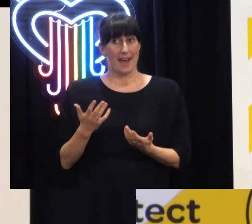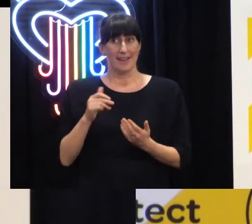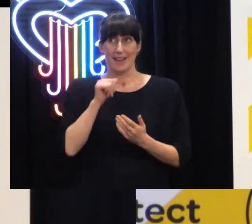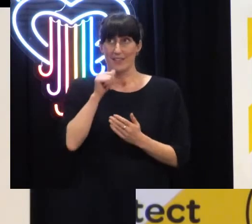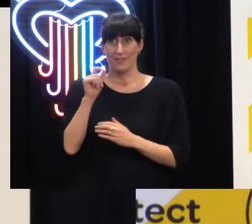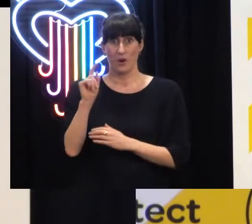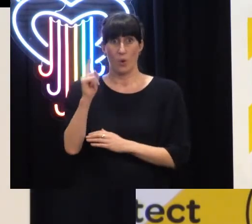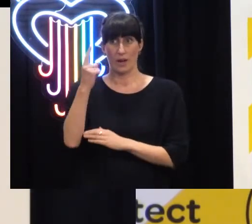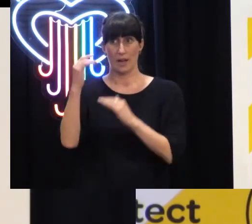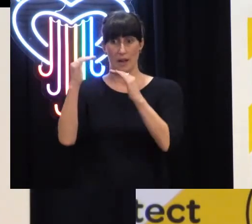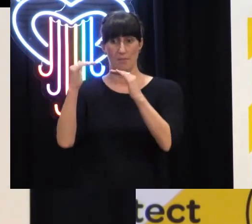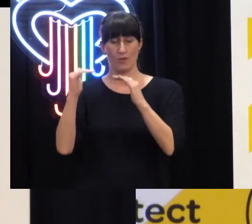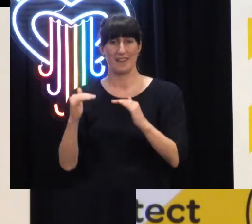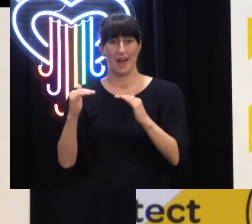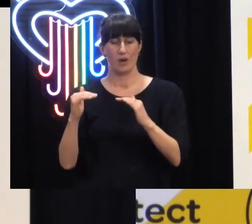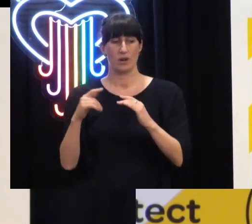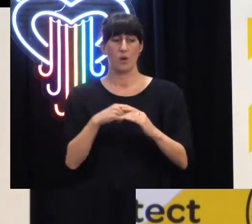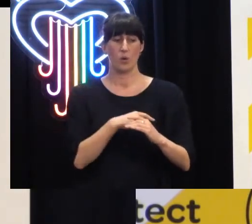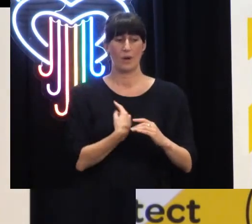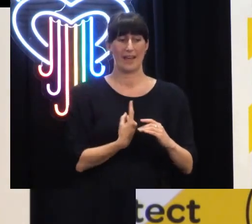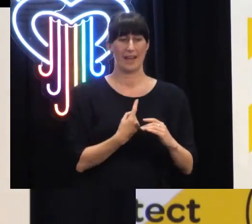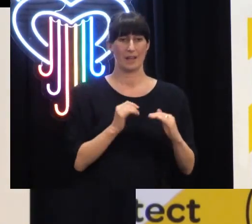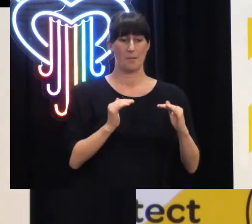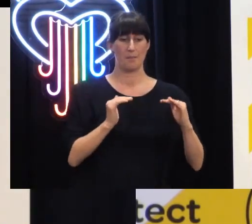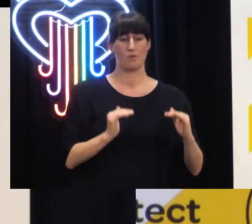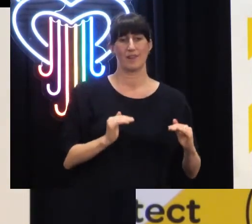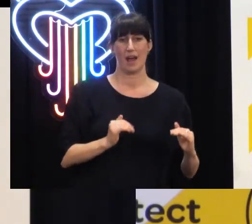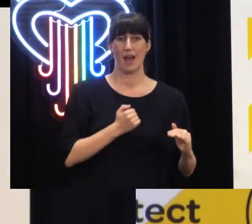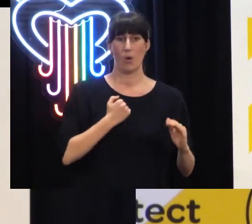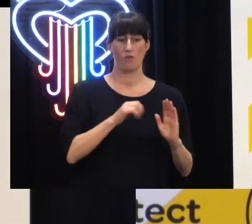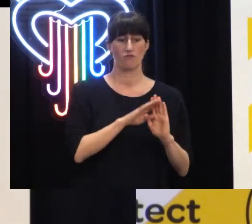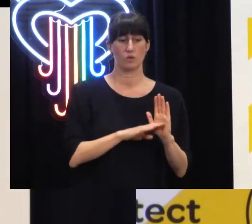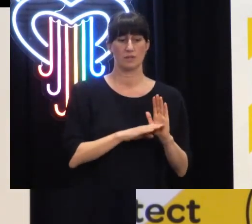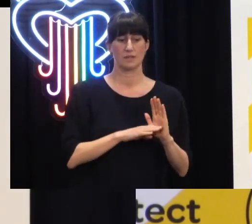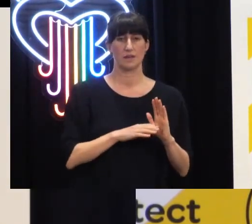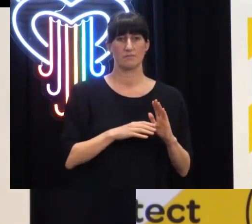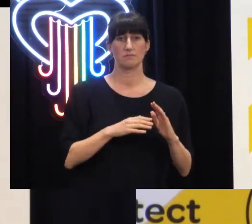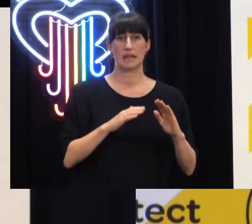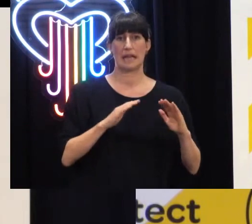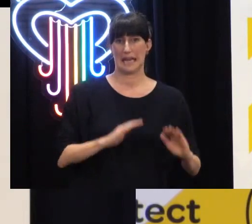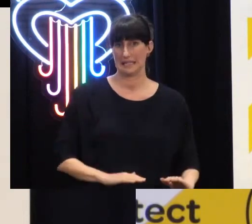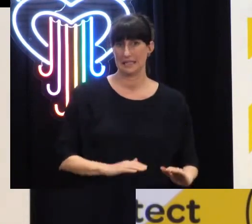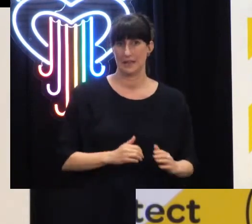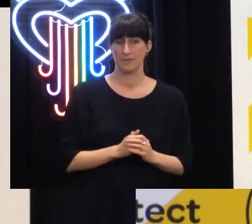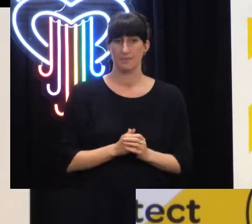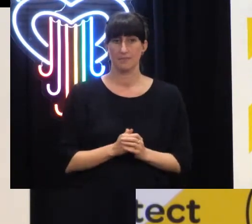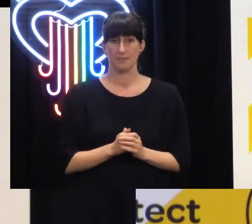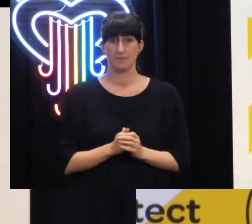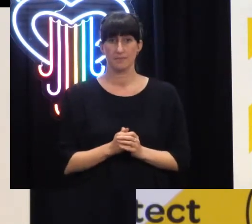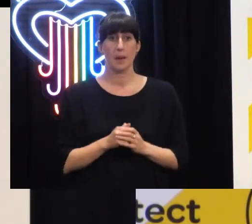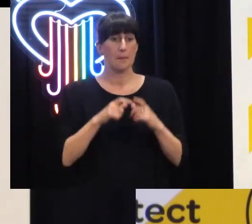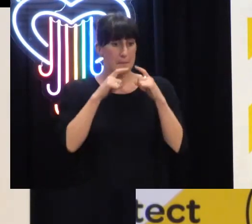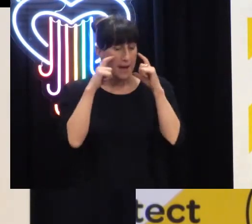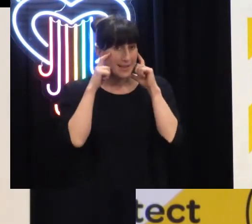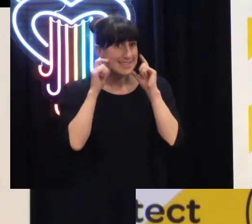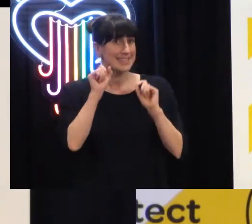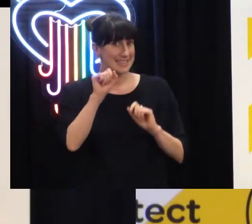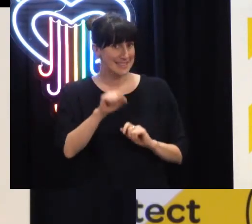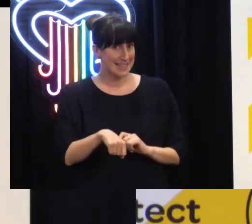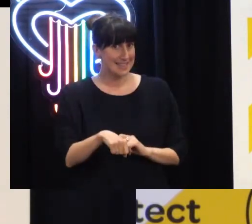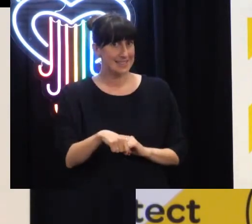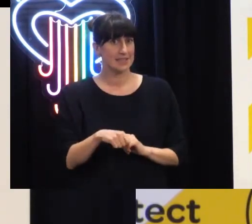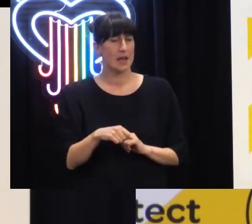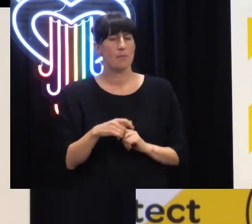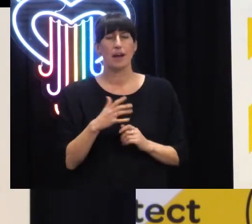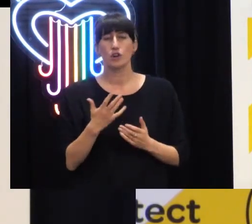adjustments. If you are in an environment where there's actually not risk of COVID, then the mask use, yes, we're keeping it in public transport, but less so